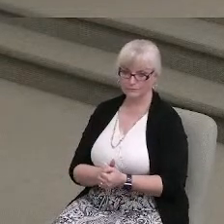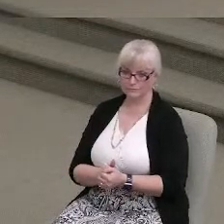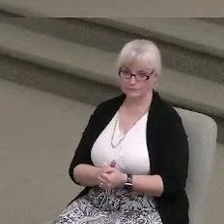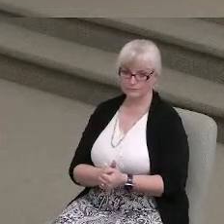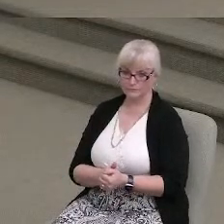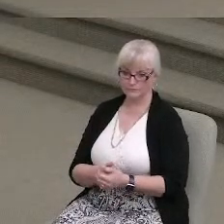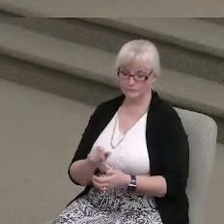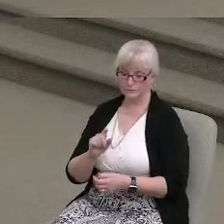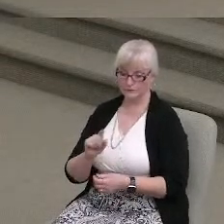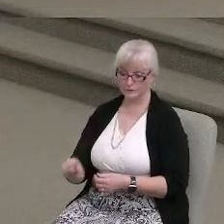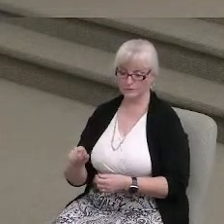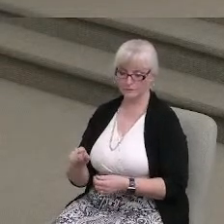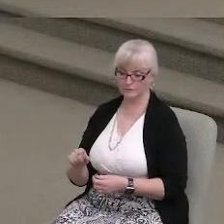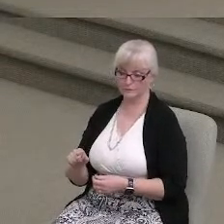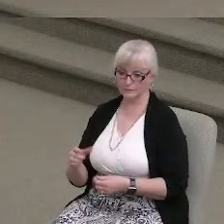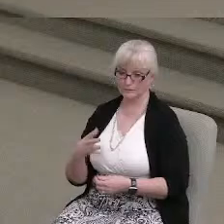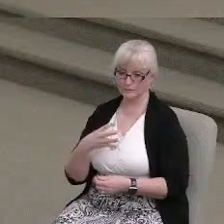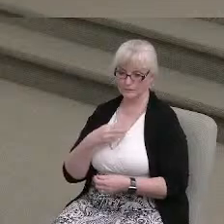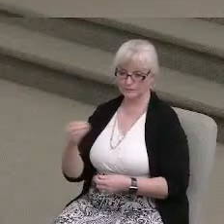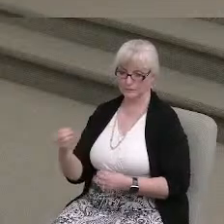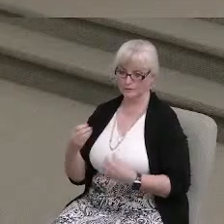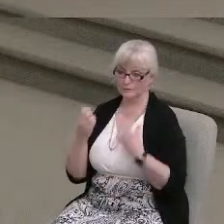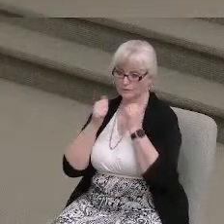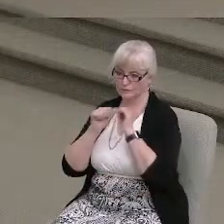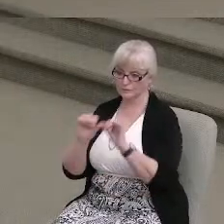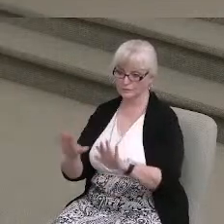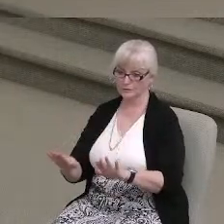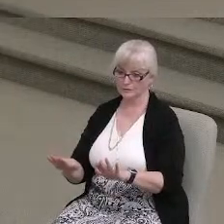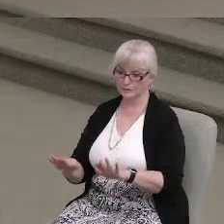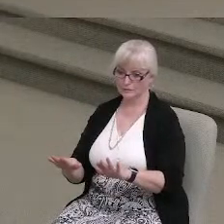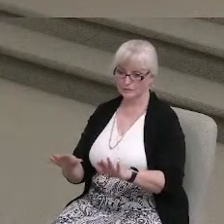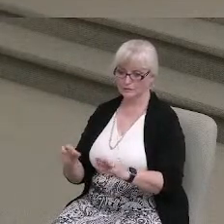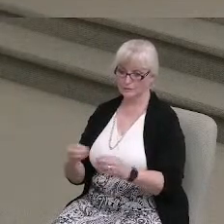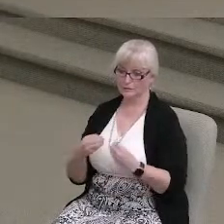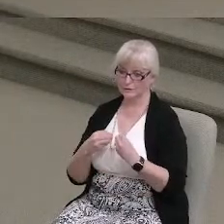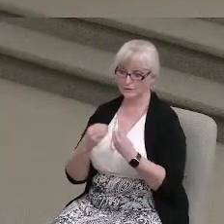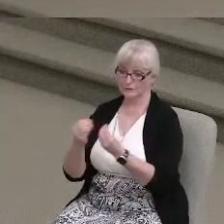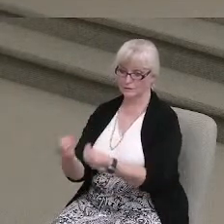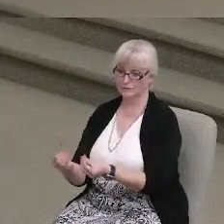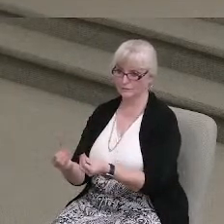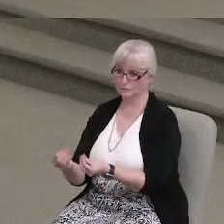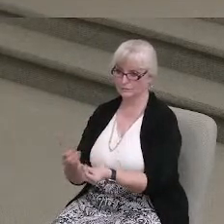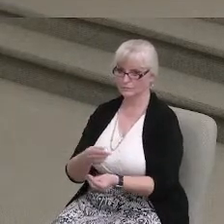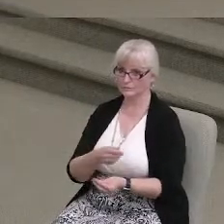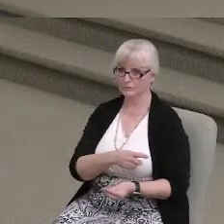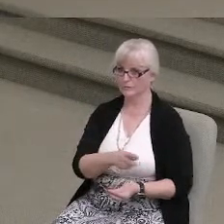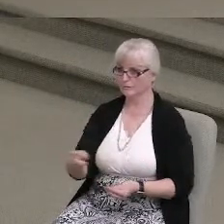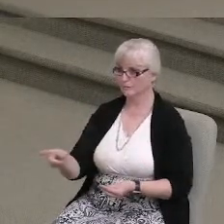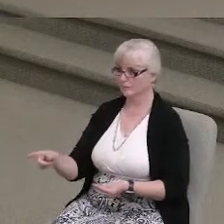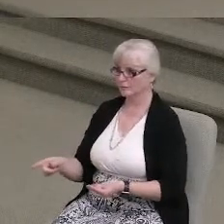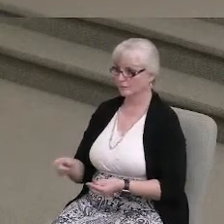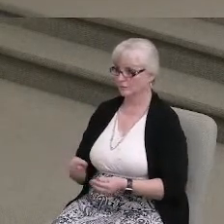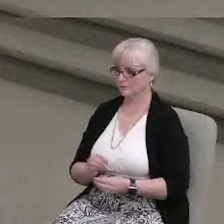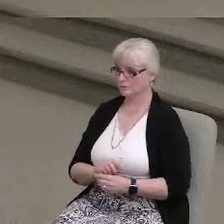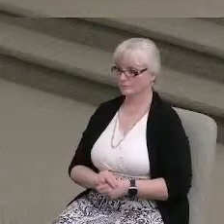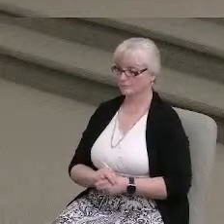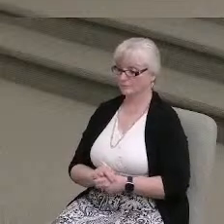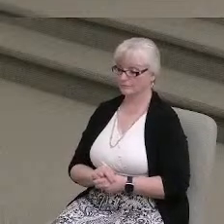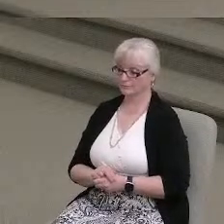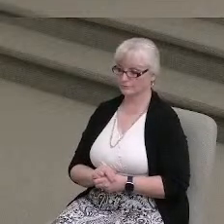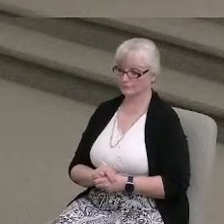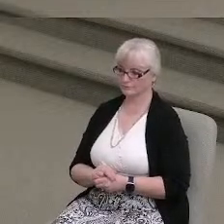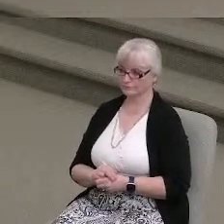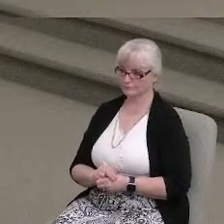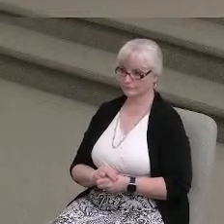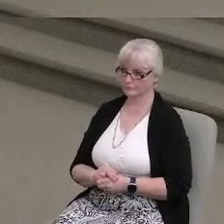the blessings that you have been given to bless the people around you the way that you have been blessed